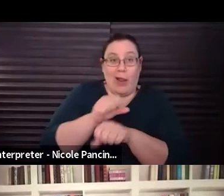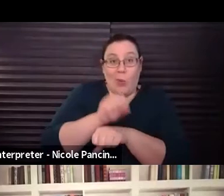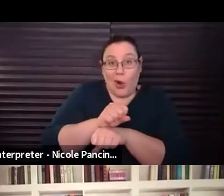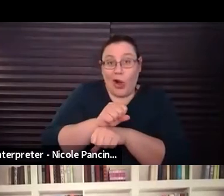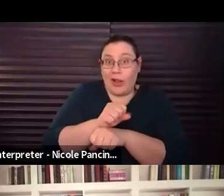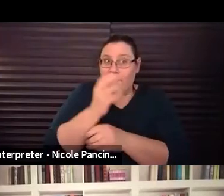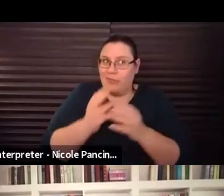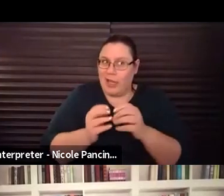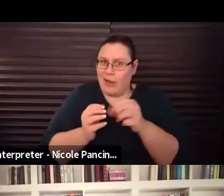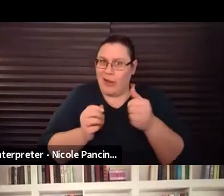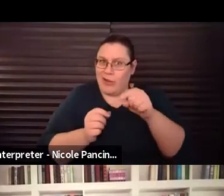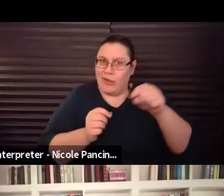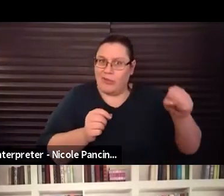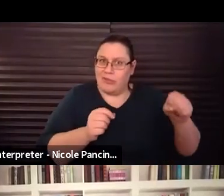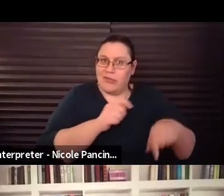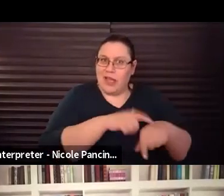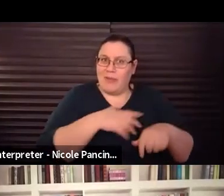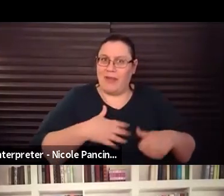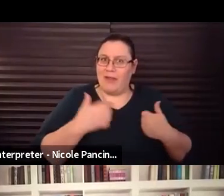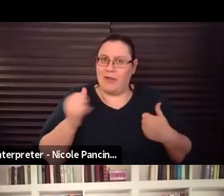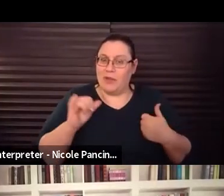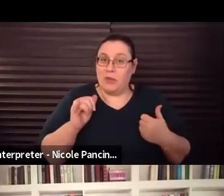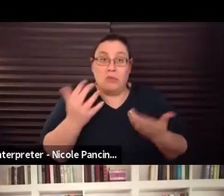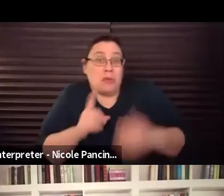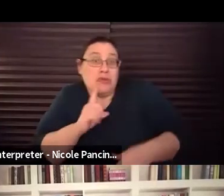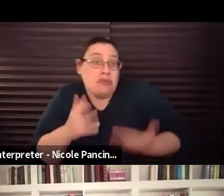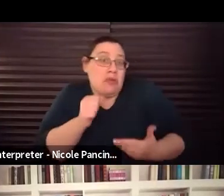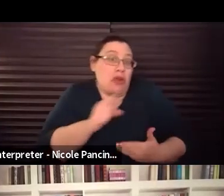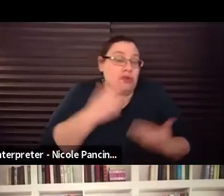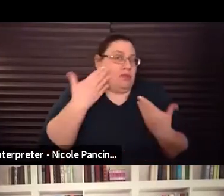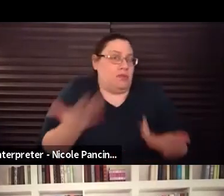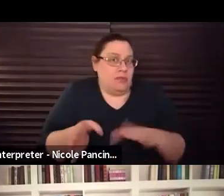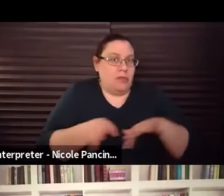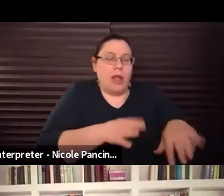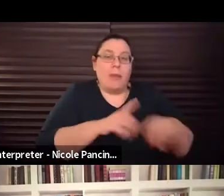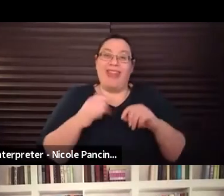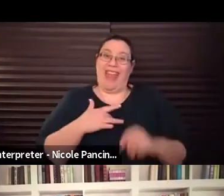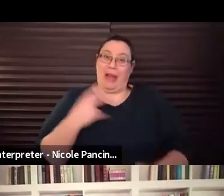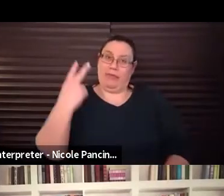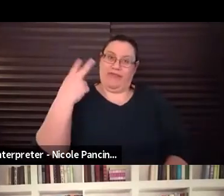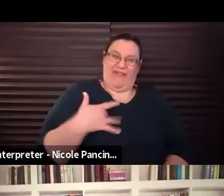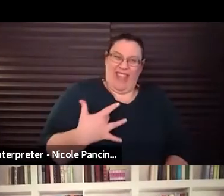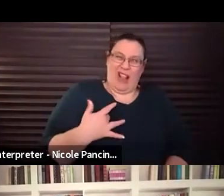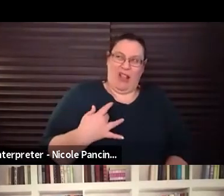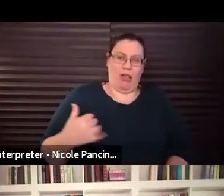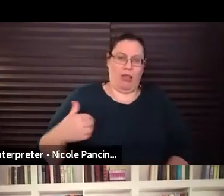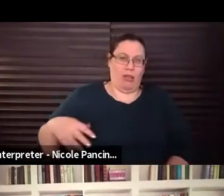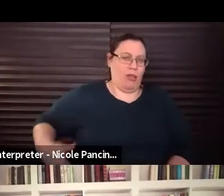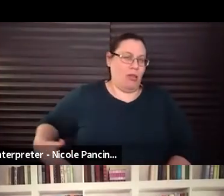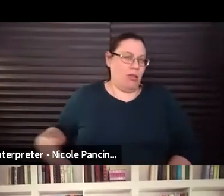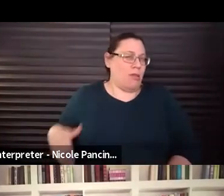other aspects of their lives. And again, that may or may not be true, but because of that perception, it has a chilling effect on